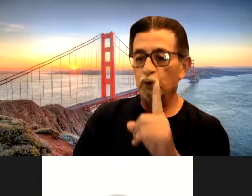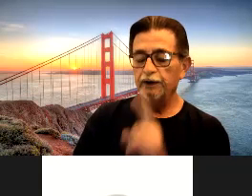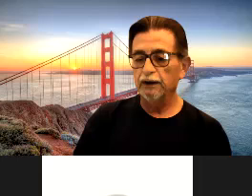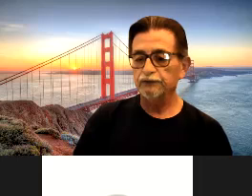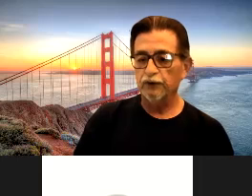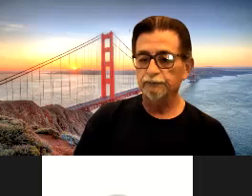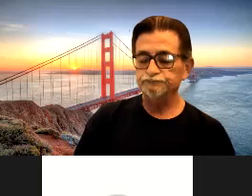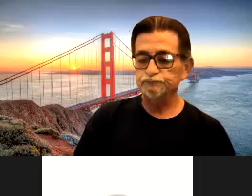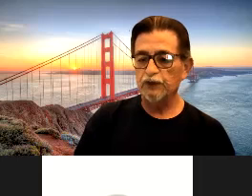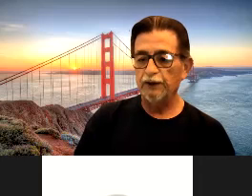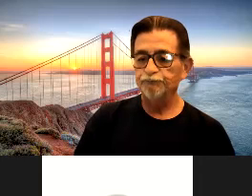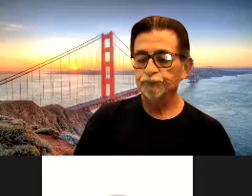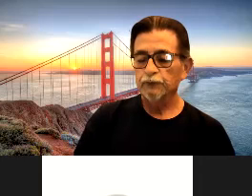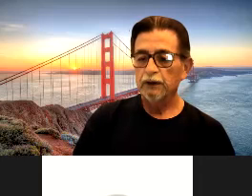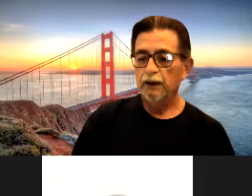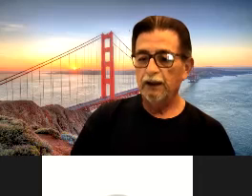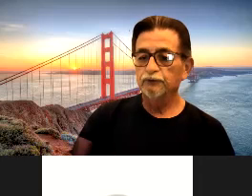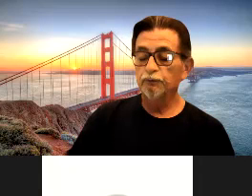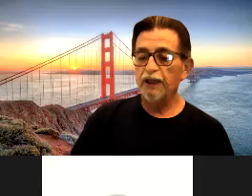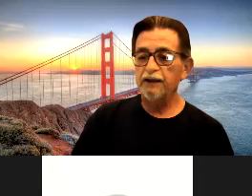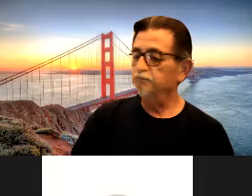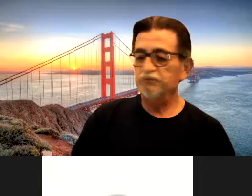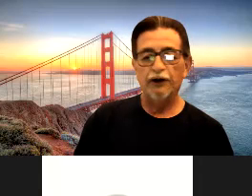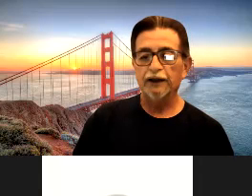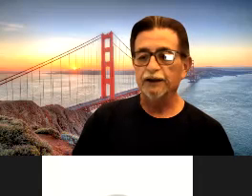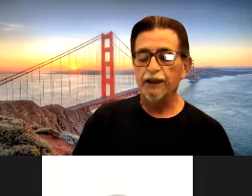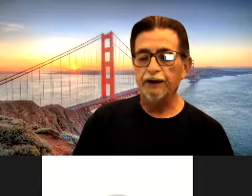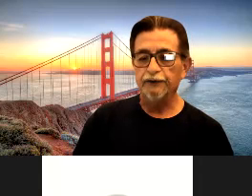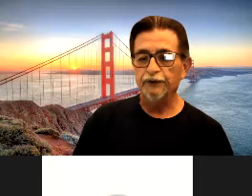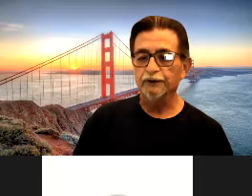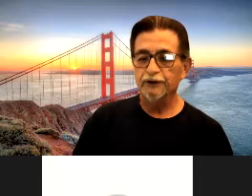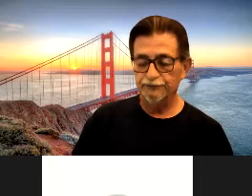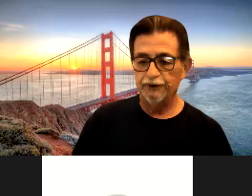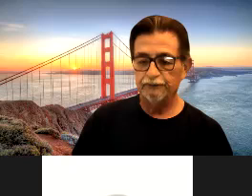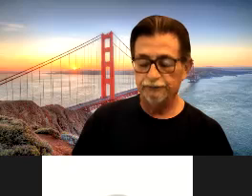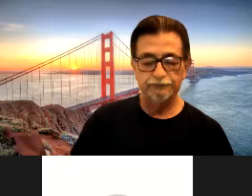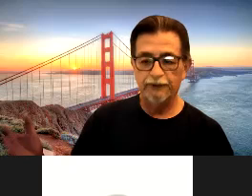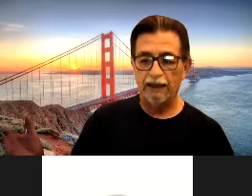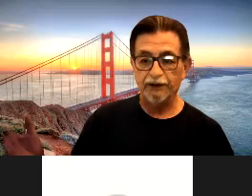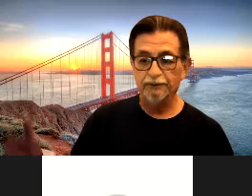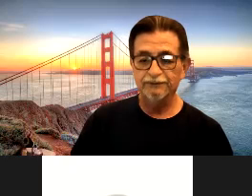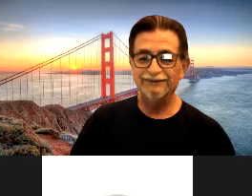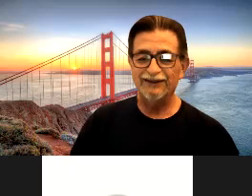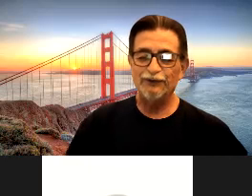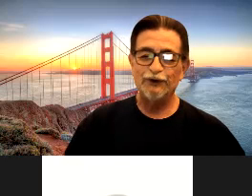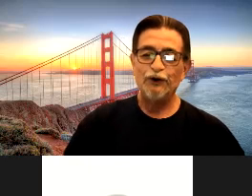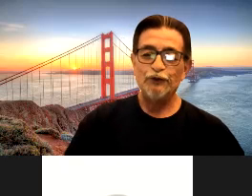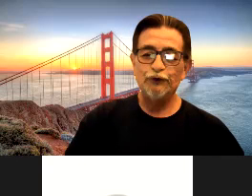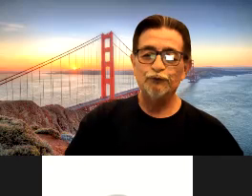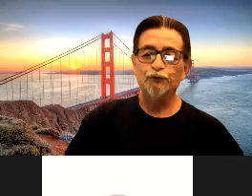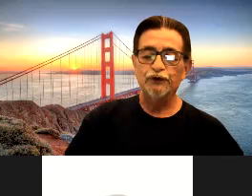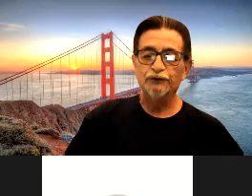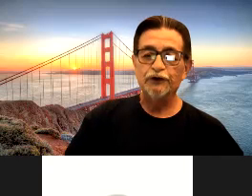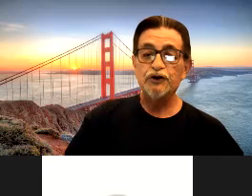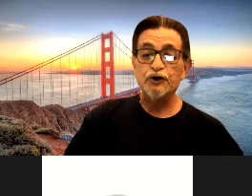gain 1 electron, okay? And group 8, they're not going to gain anything because they're happy. Okay?